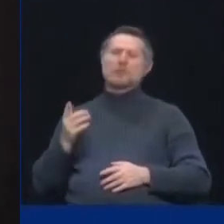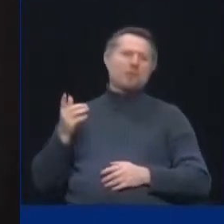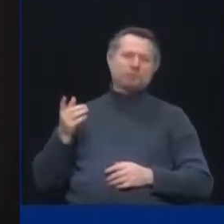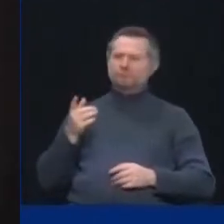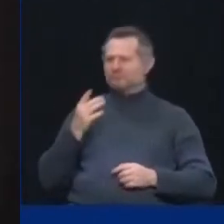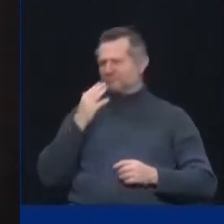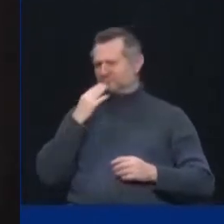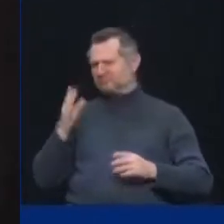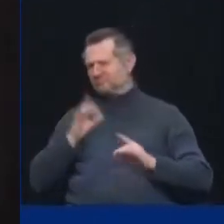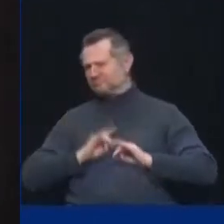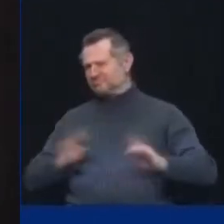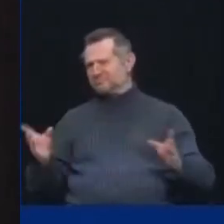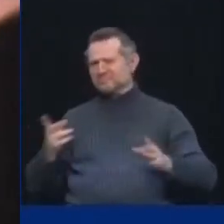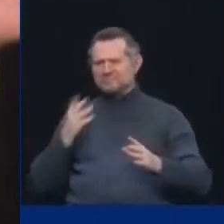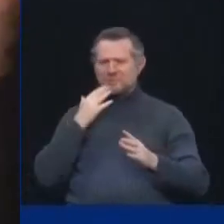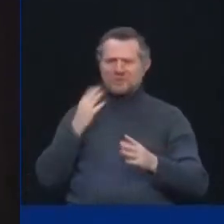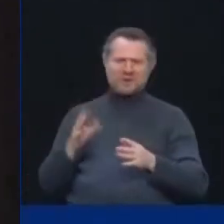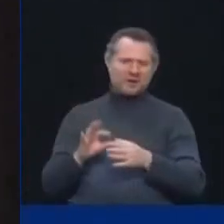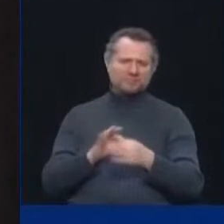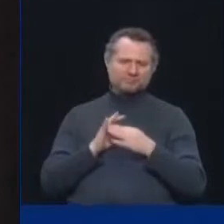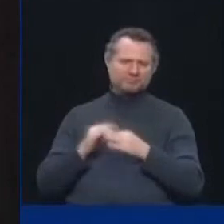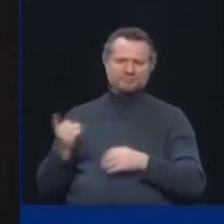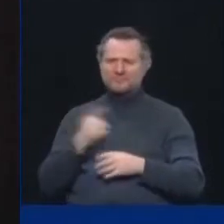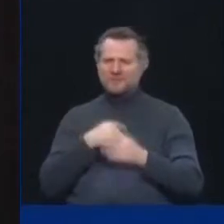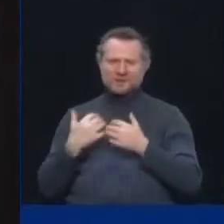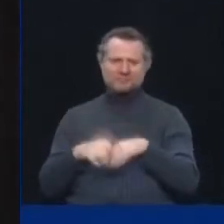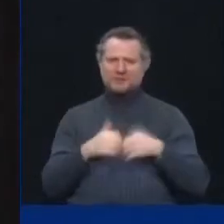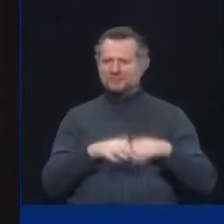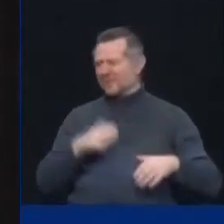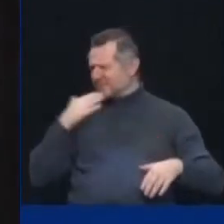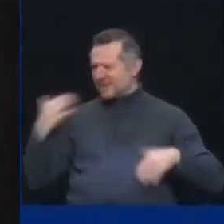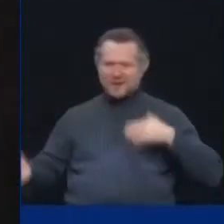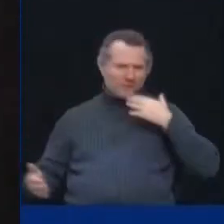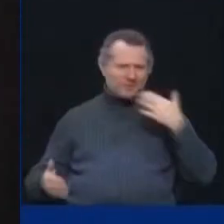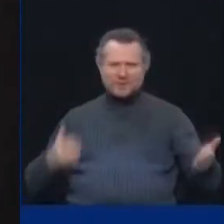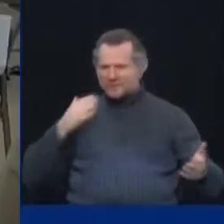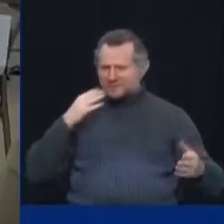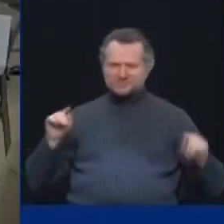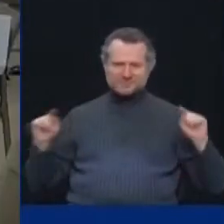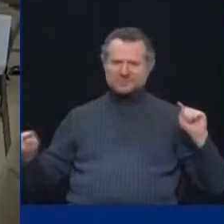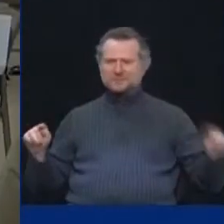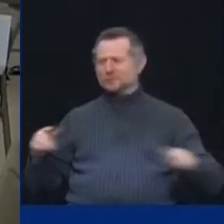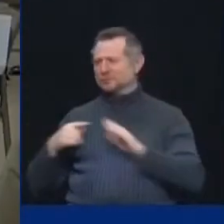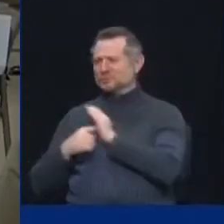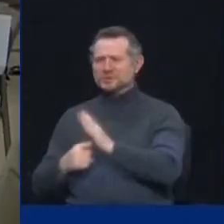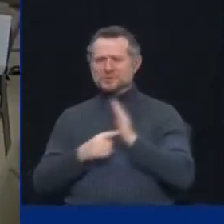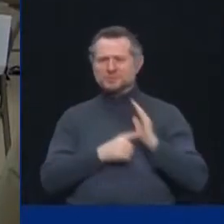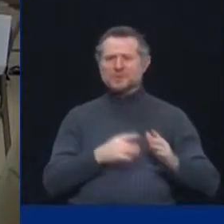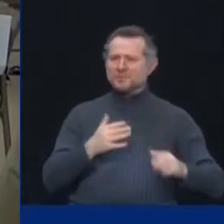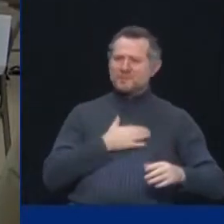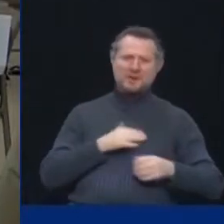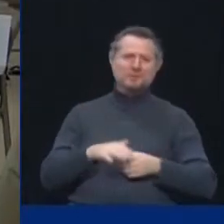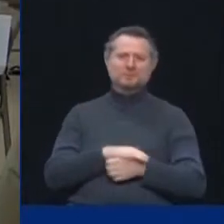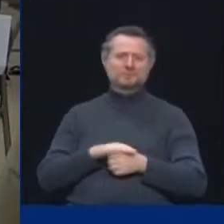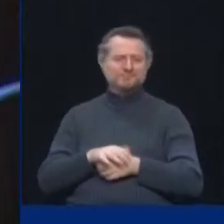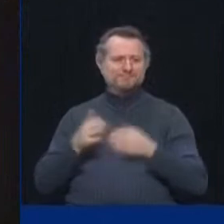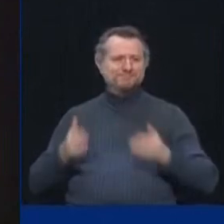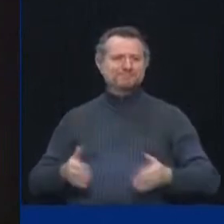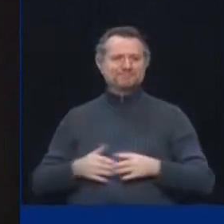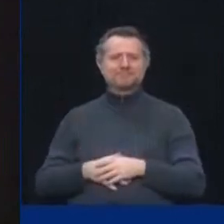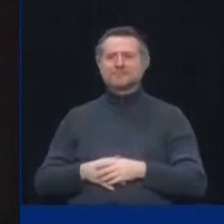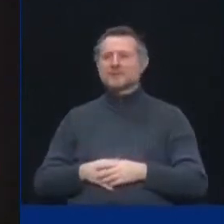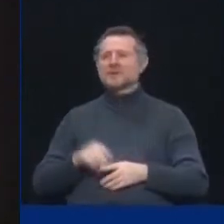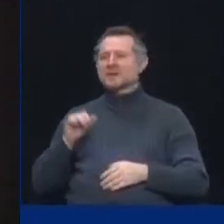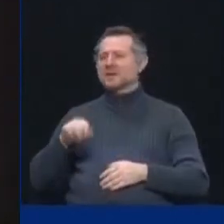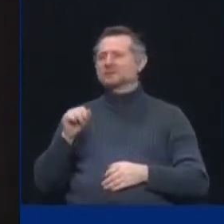joins together and blends. I thank you guys for being representatives and my partners. Okay? Yeah, I guess I